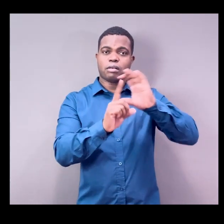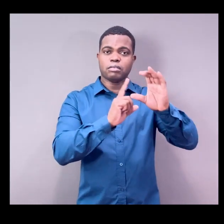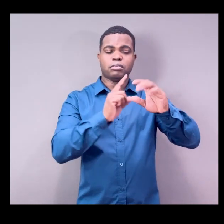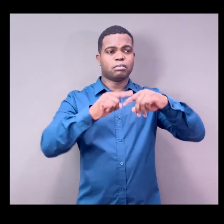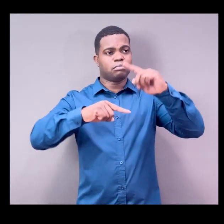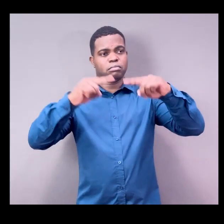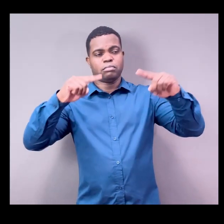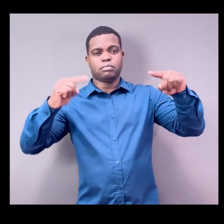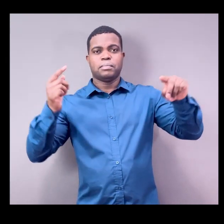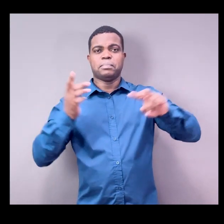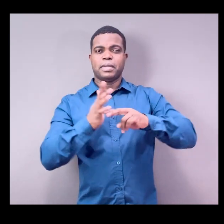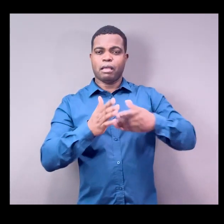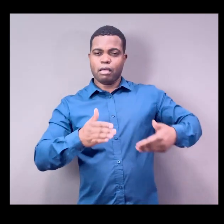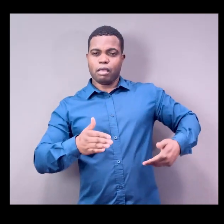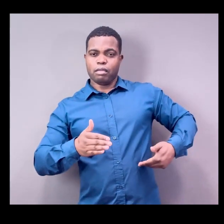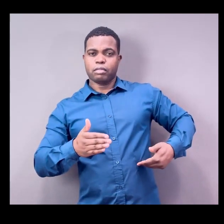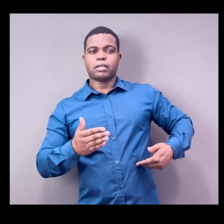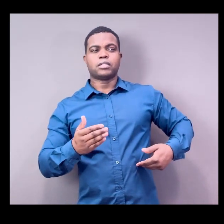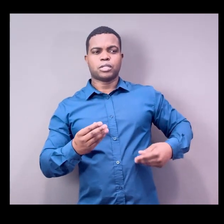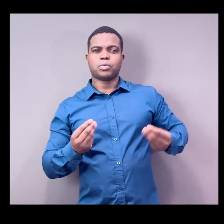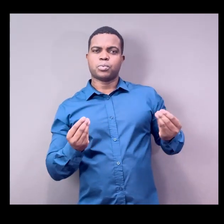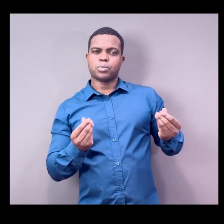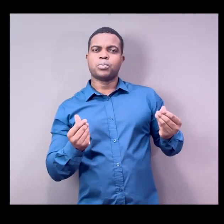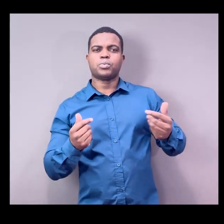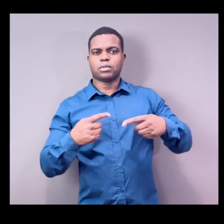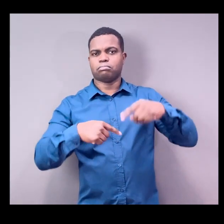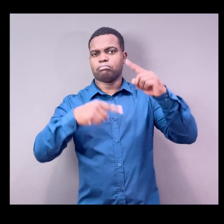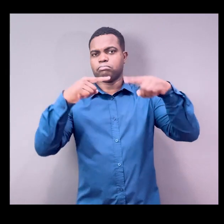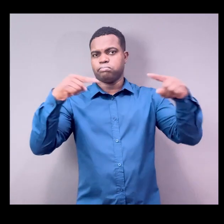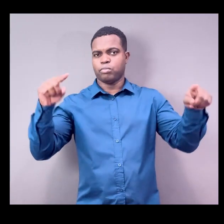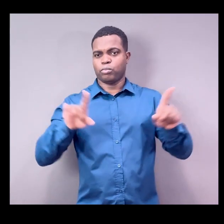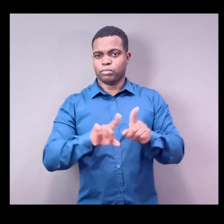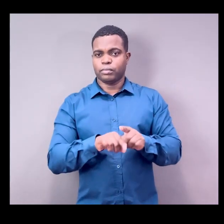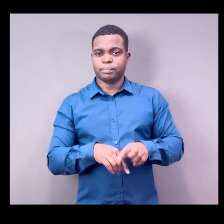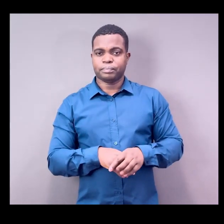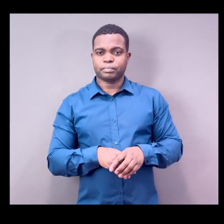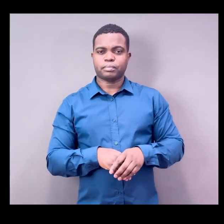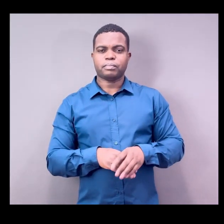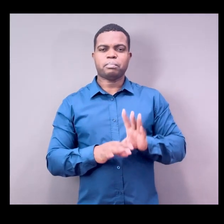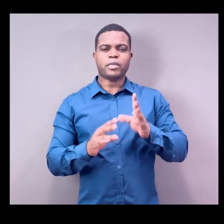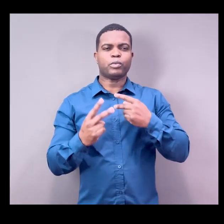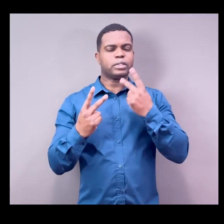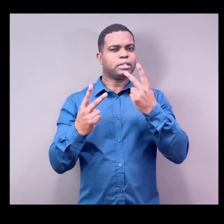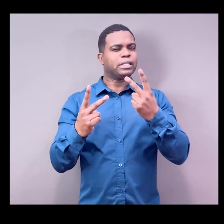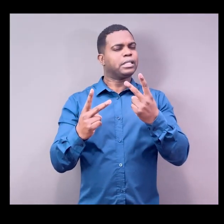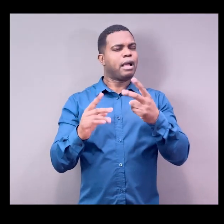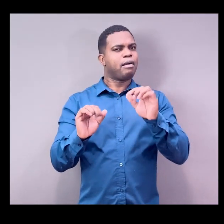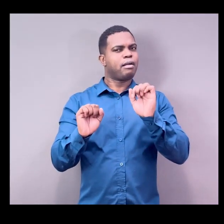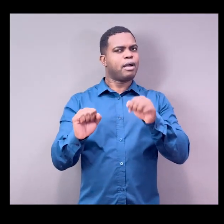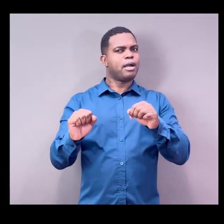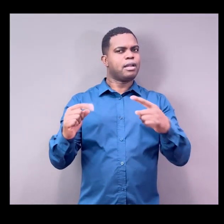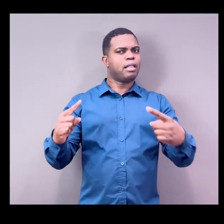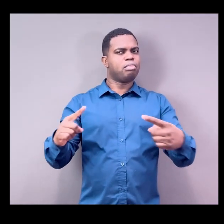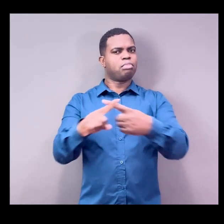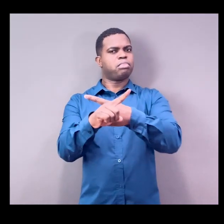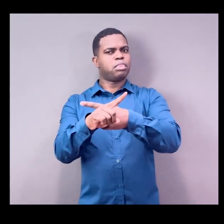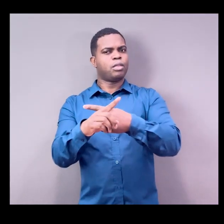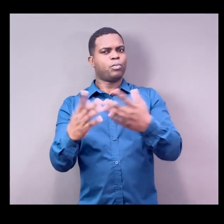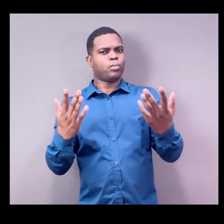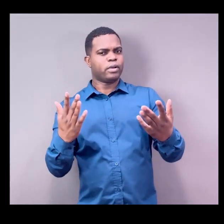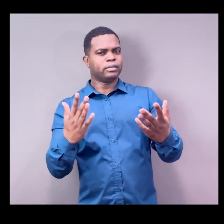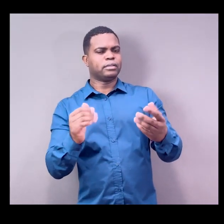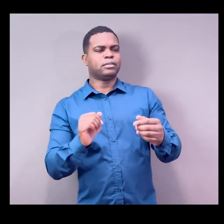and cultural sensitivity of the community you are going into. You need to address potential conflicts